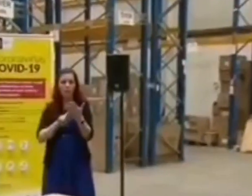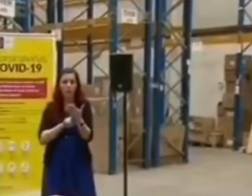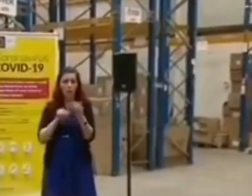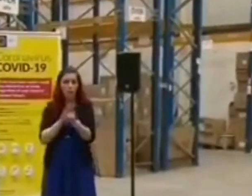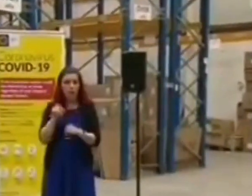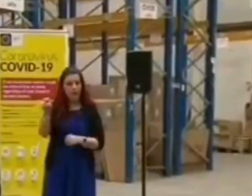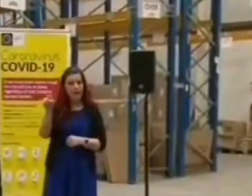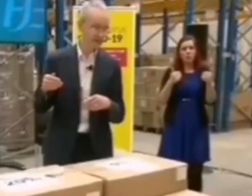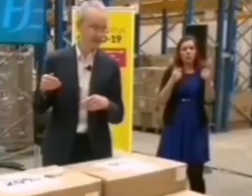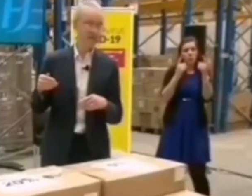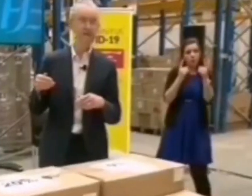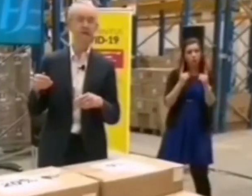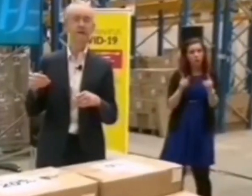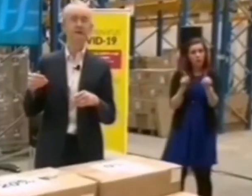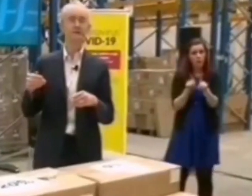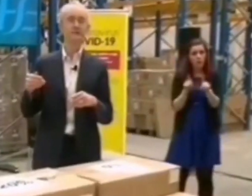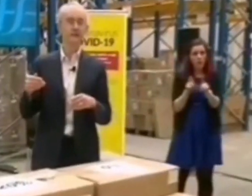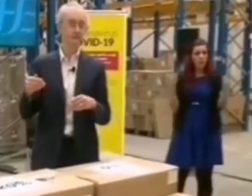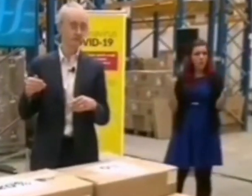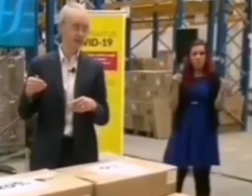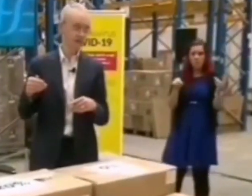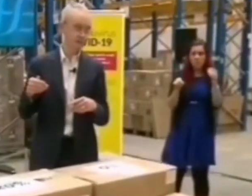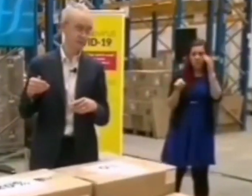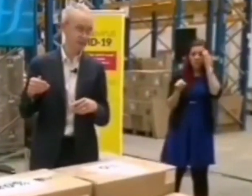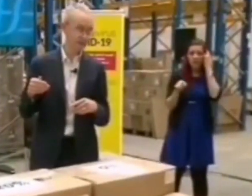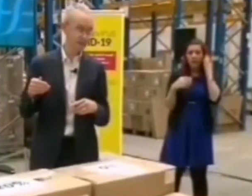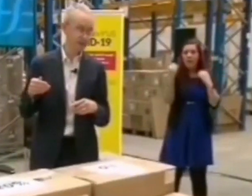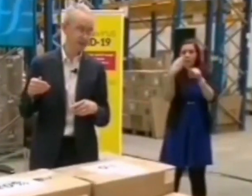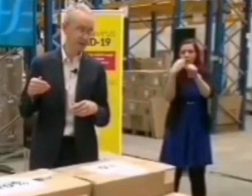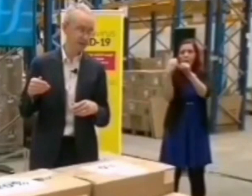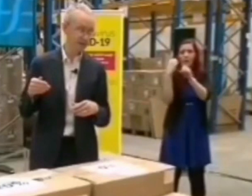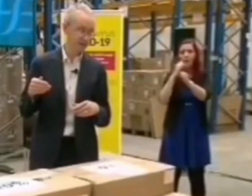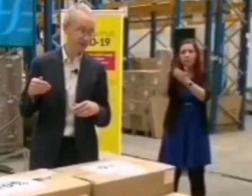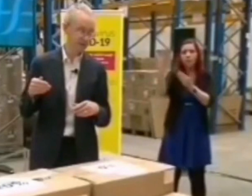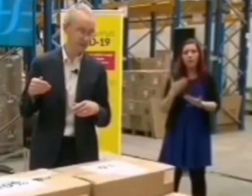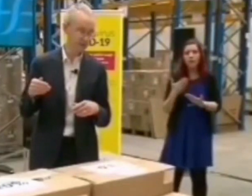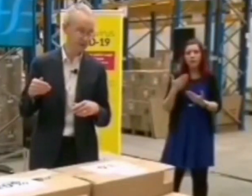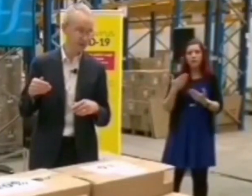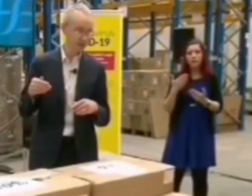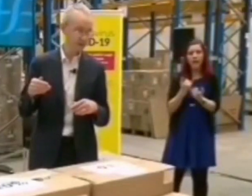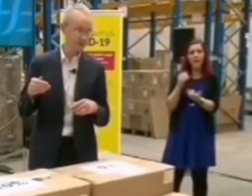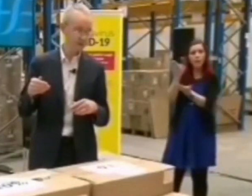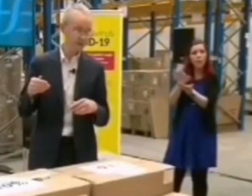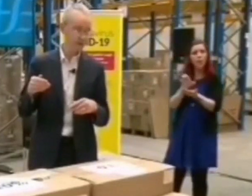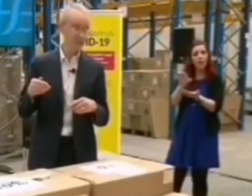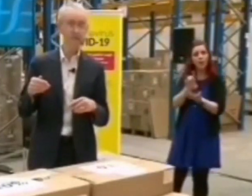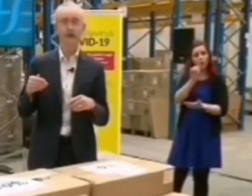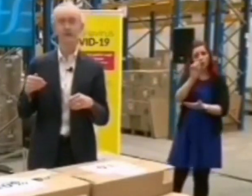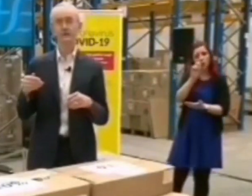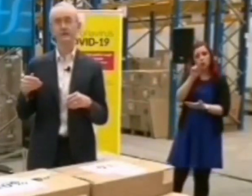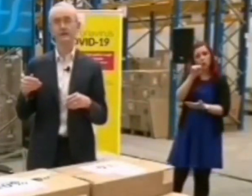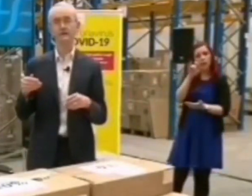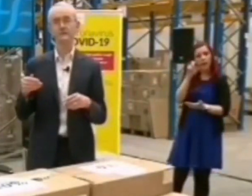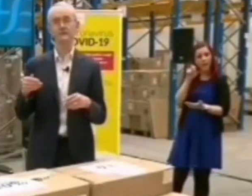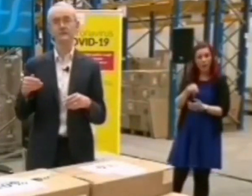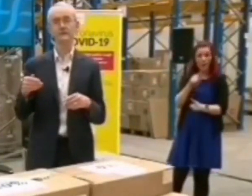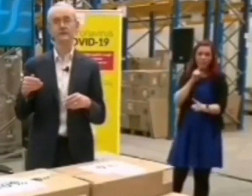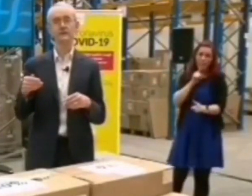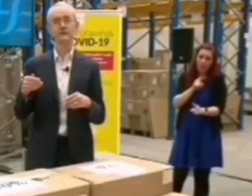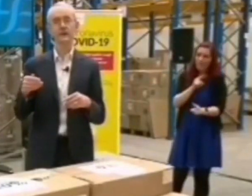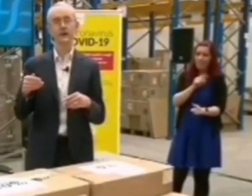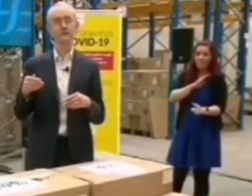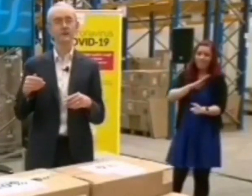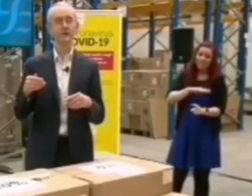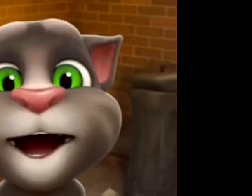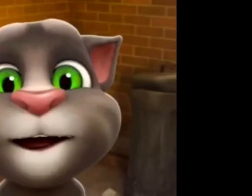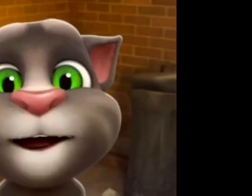we do have a use for this. That were provided by donation that we would not be happy